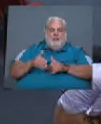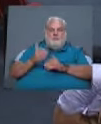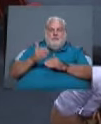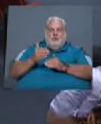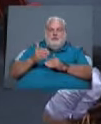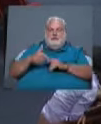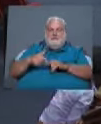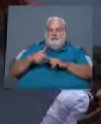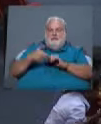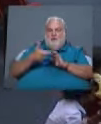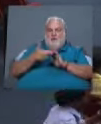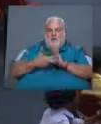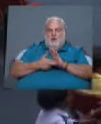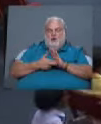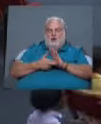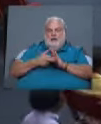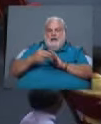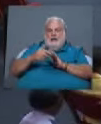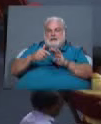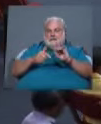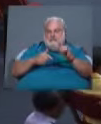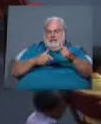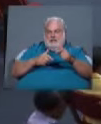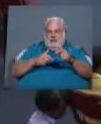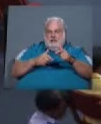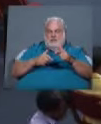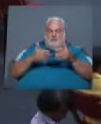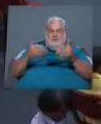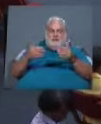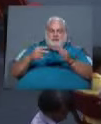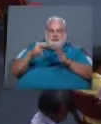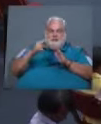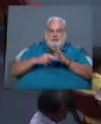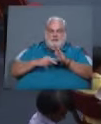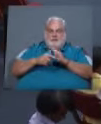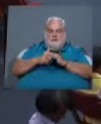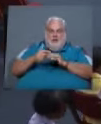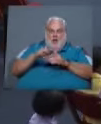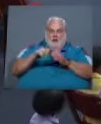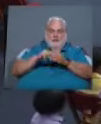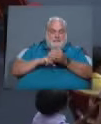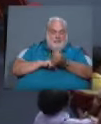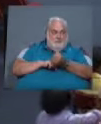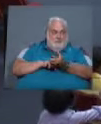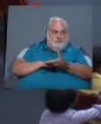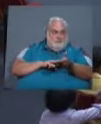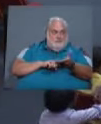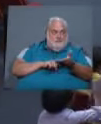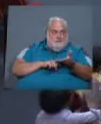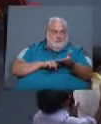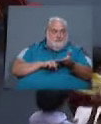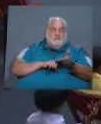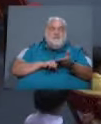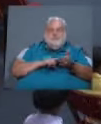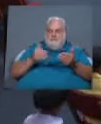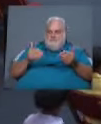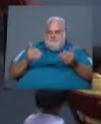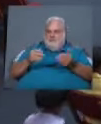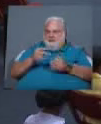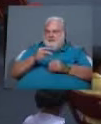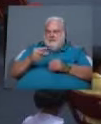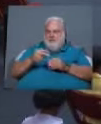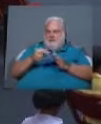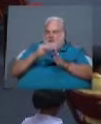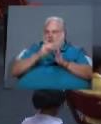We have a motion and a second to suspend the rules and move to a second reading. All in favor? Aye. Opposed? The